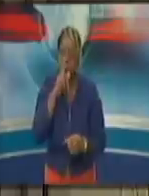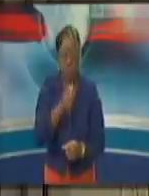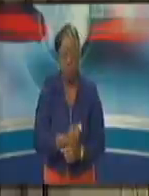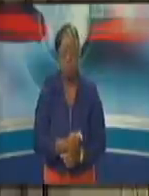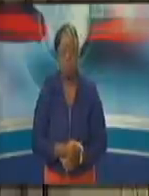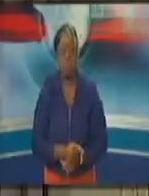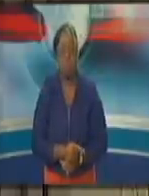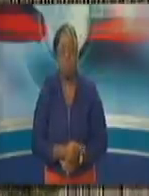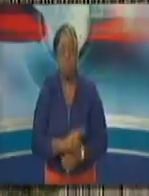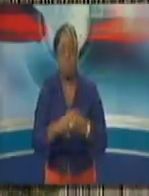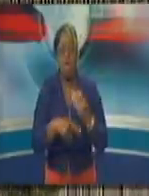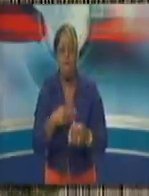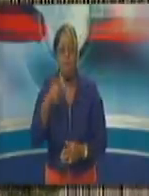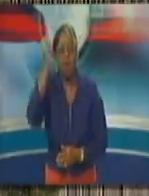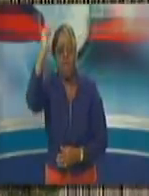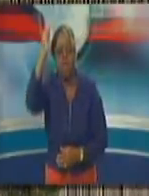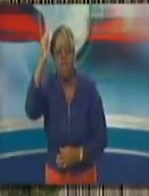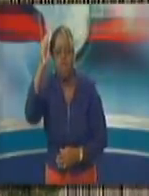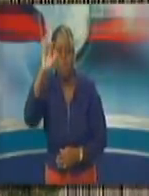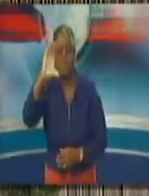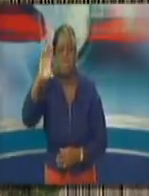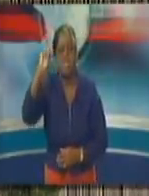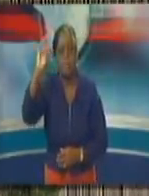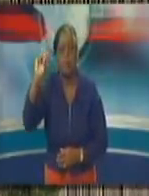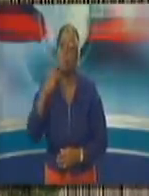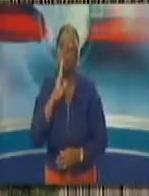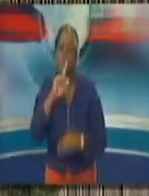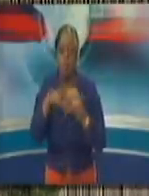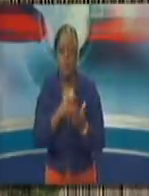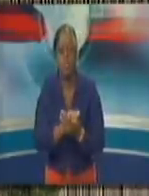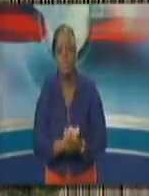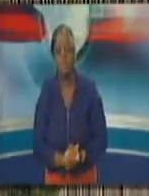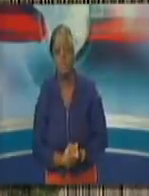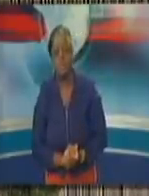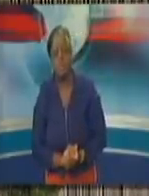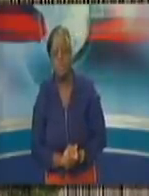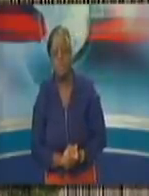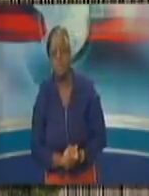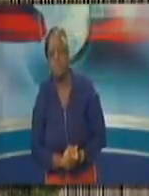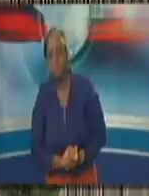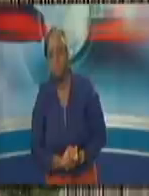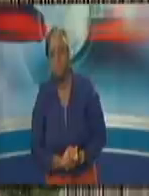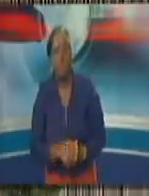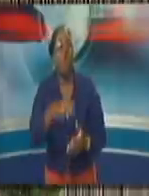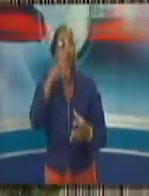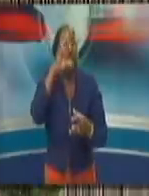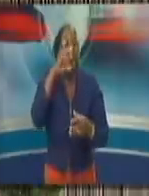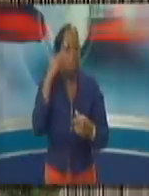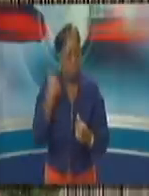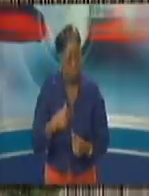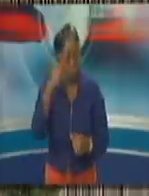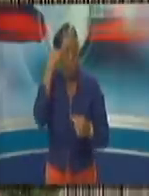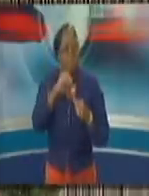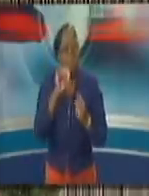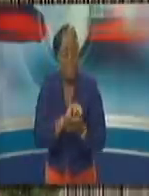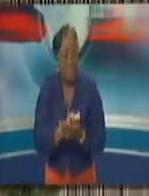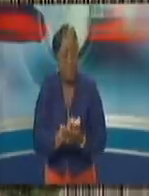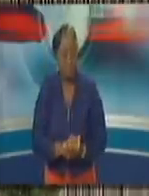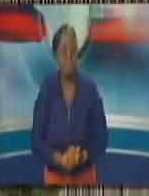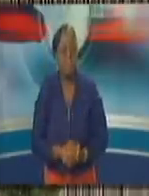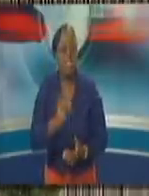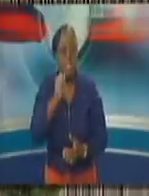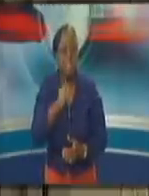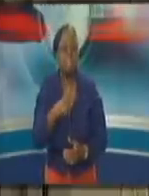I think the chief medical officer can come in there. I can't remember. Oh, that was a case. Yes, I remember the case, Elizabeth. And that person